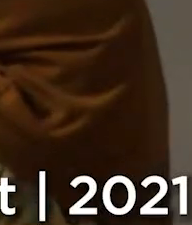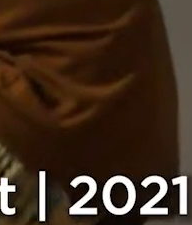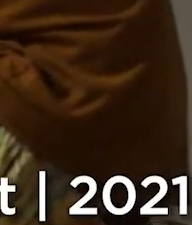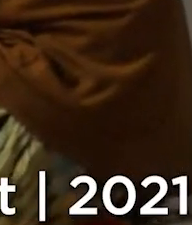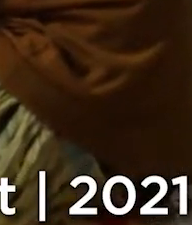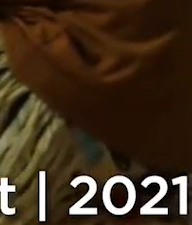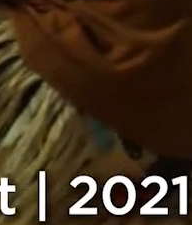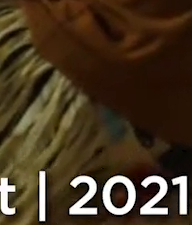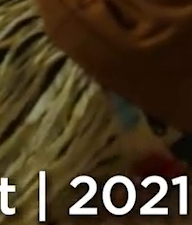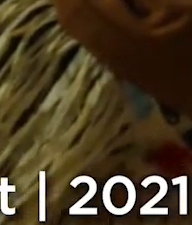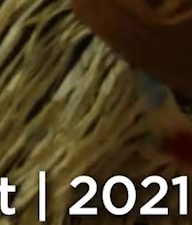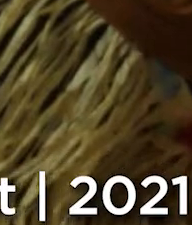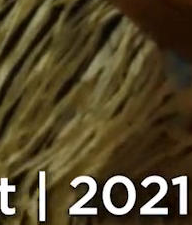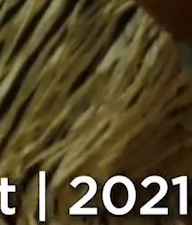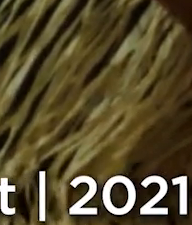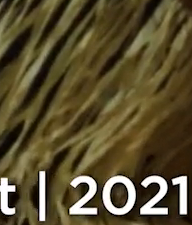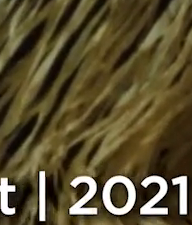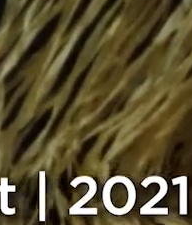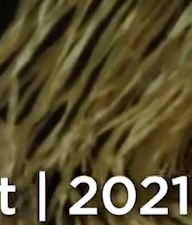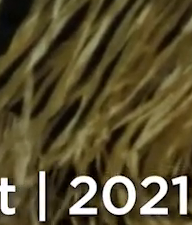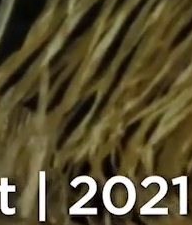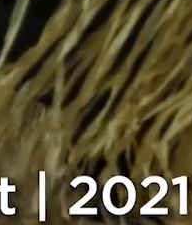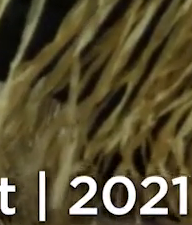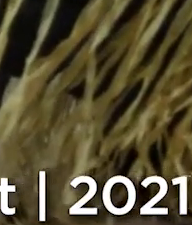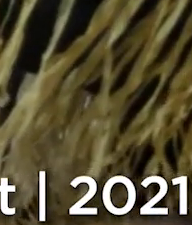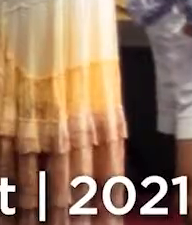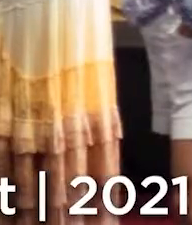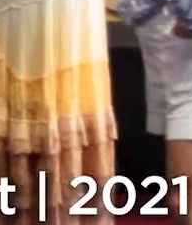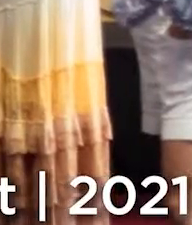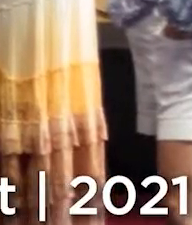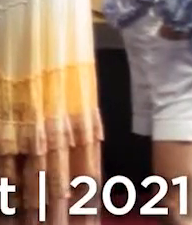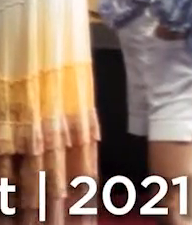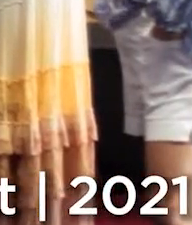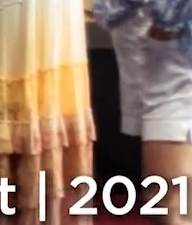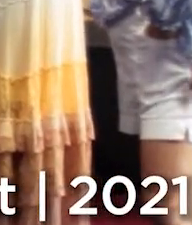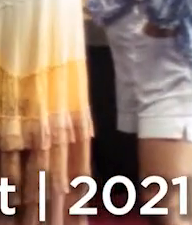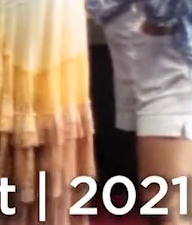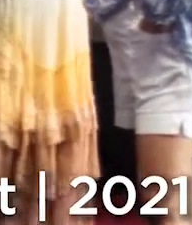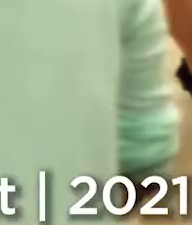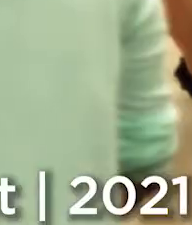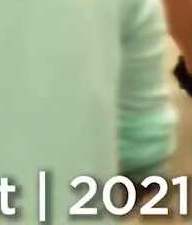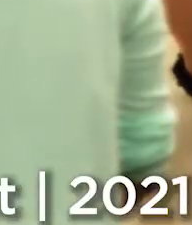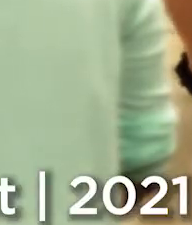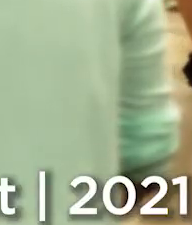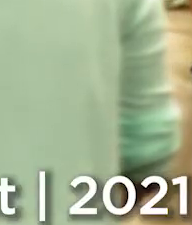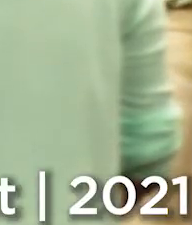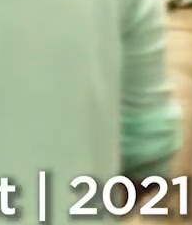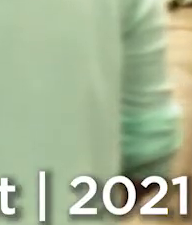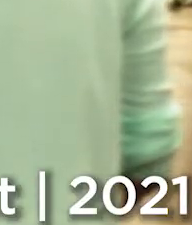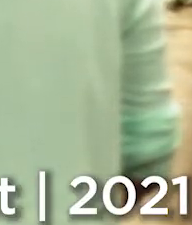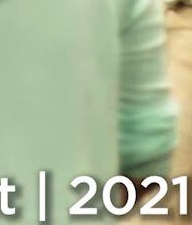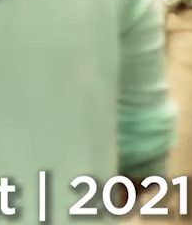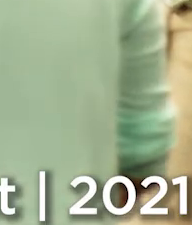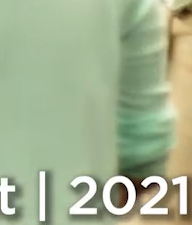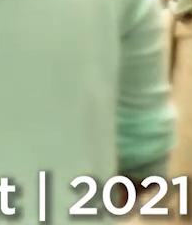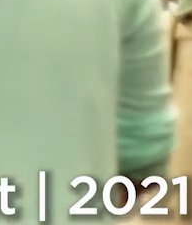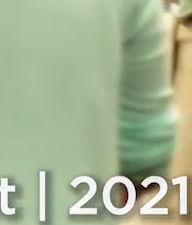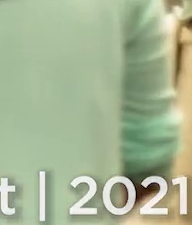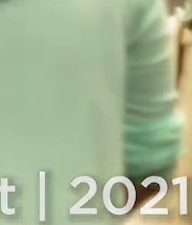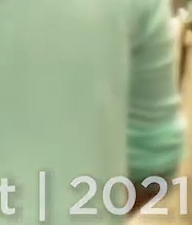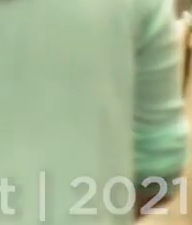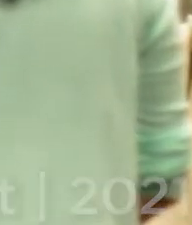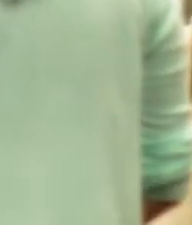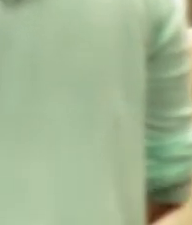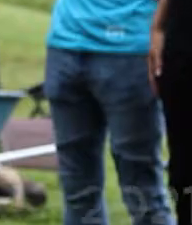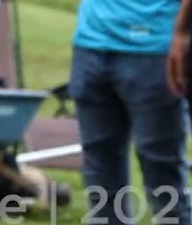our community here at New Life and their walk with God has grown deeper, and they have grown more passionate about getting out